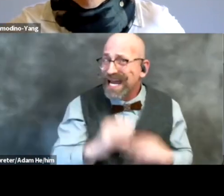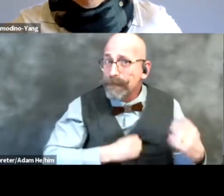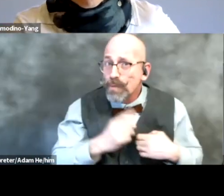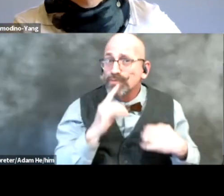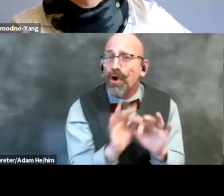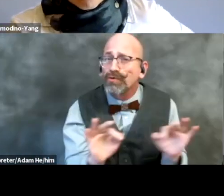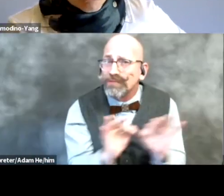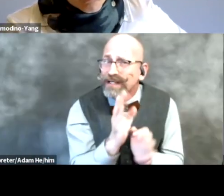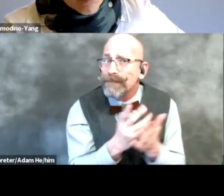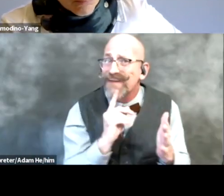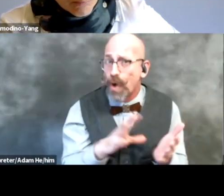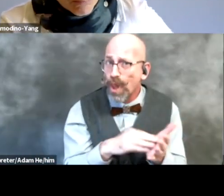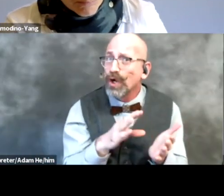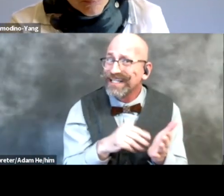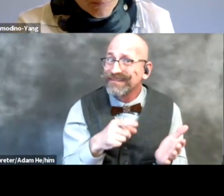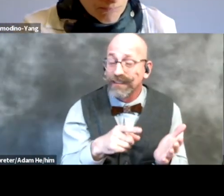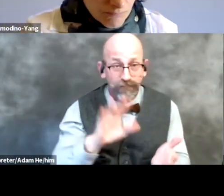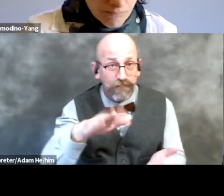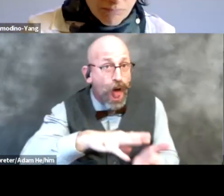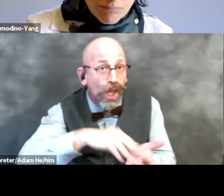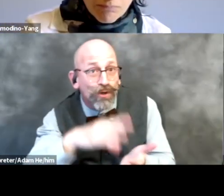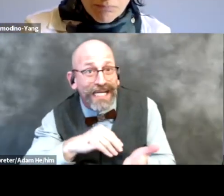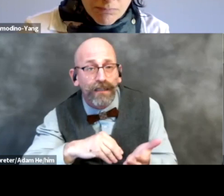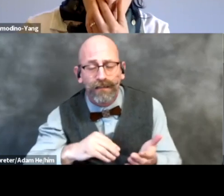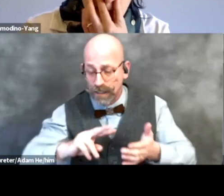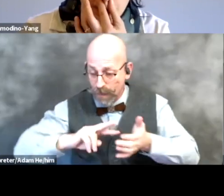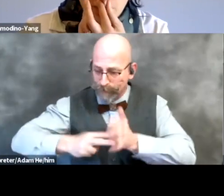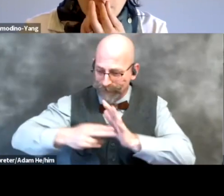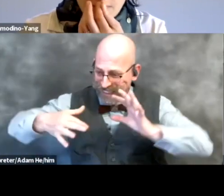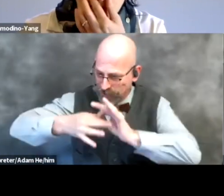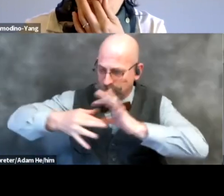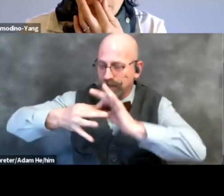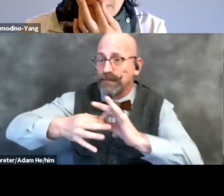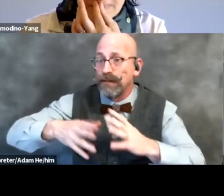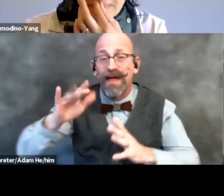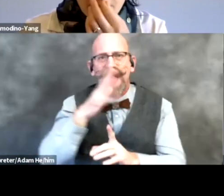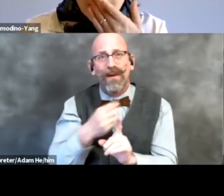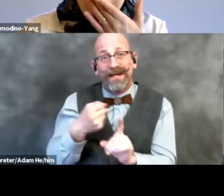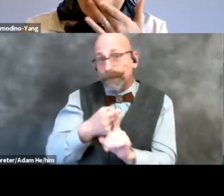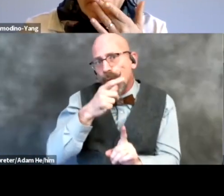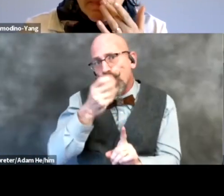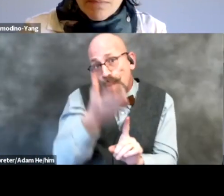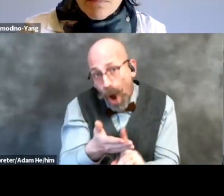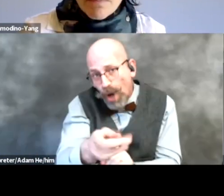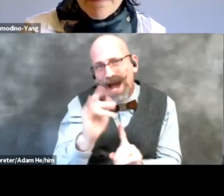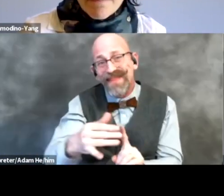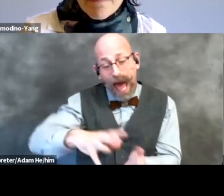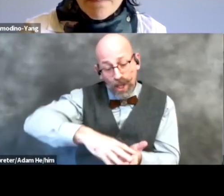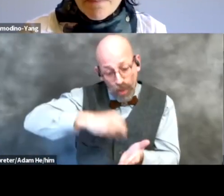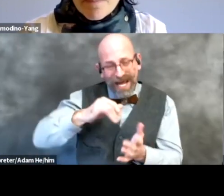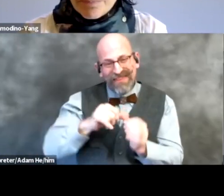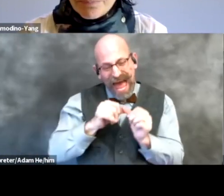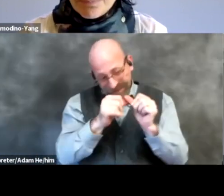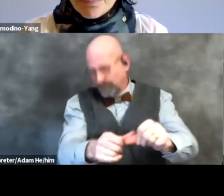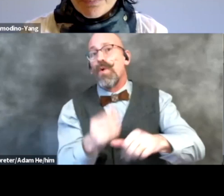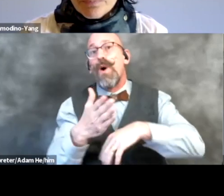Meaningful learning, learning that really matters to you, that changes who you are and that endures over time, always has an emotional component.